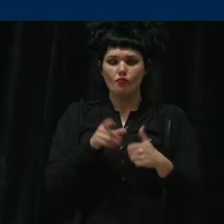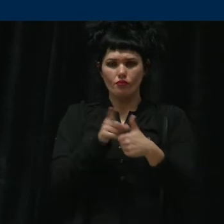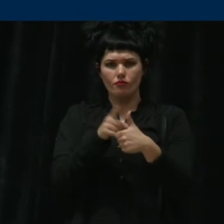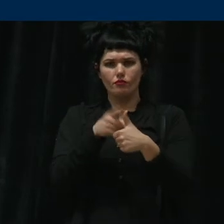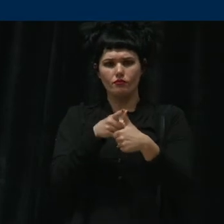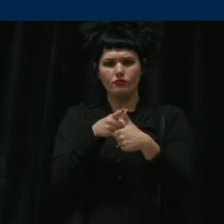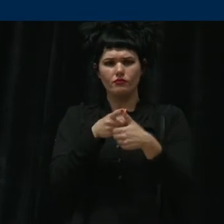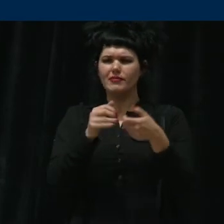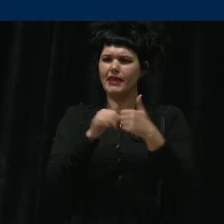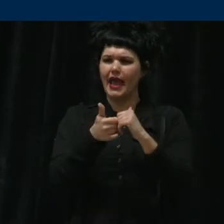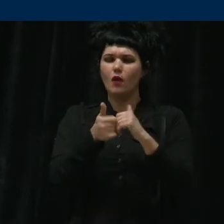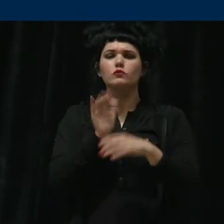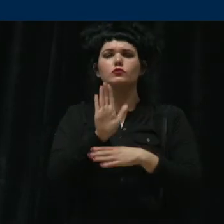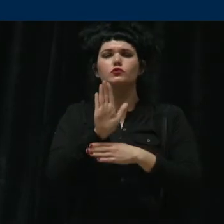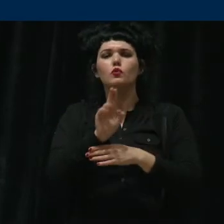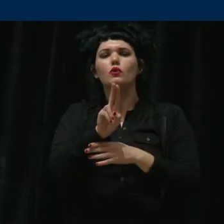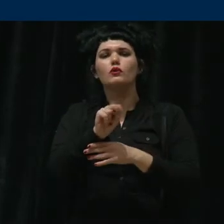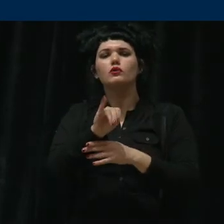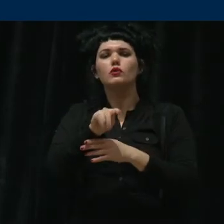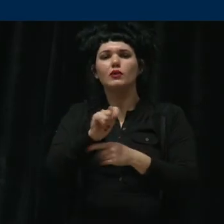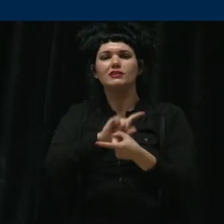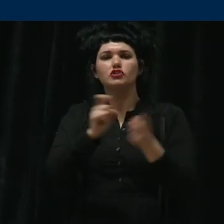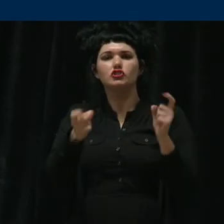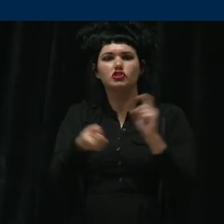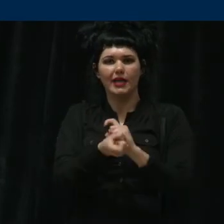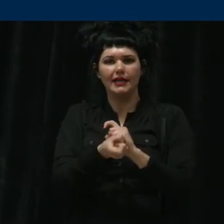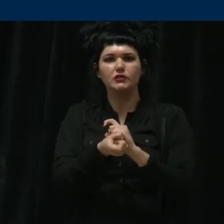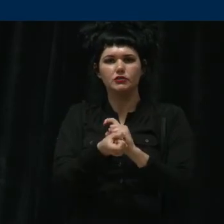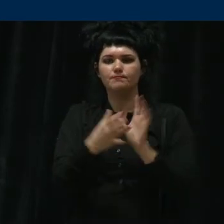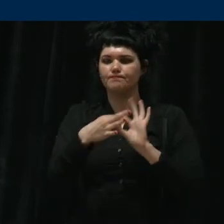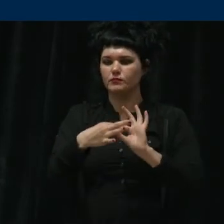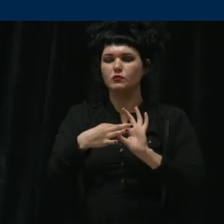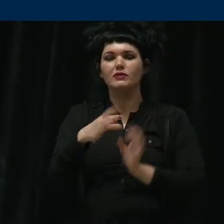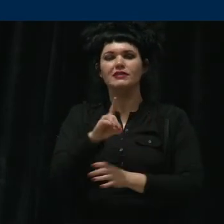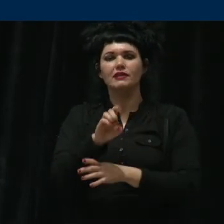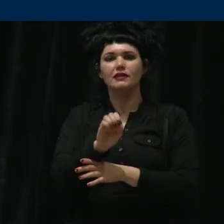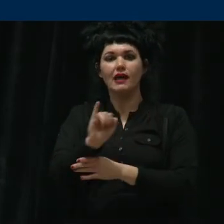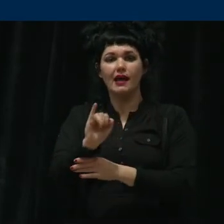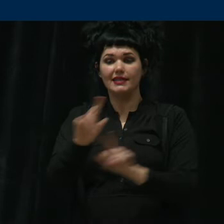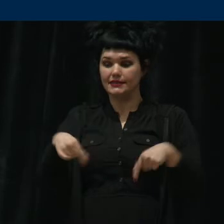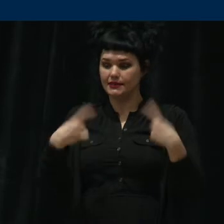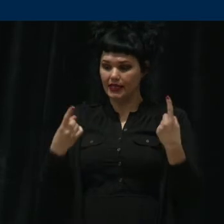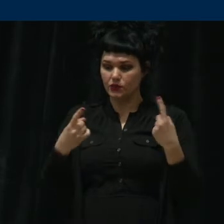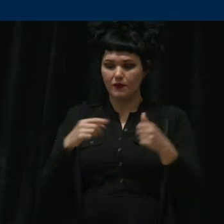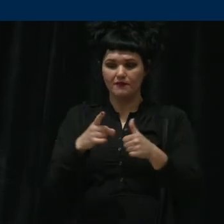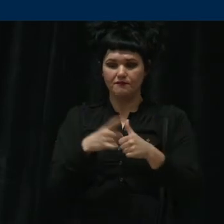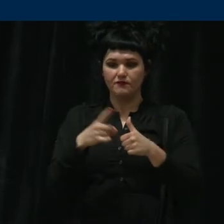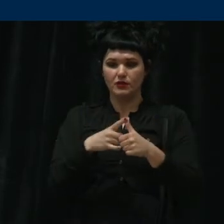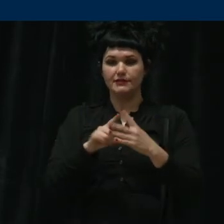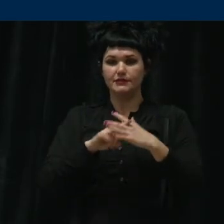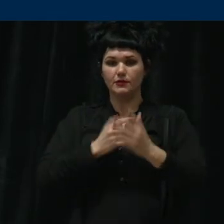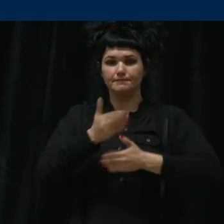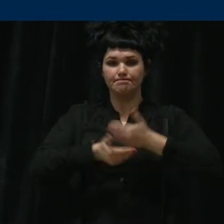how has your unit changed with respect to DEI since we started the planning